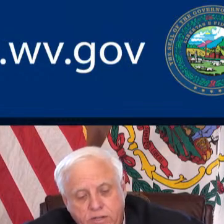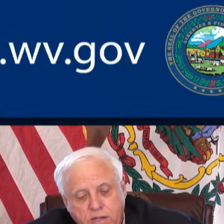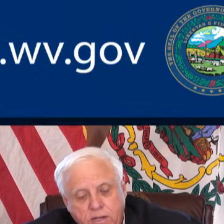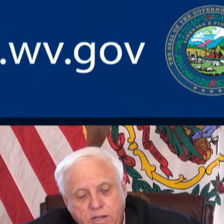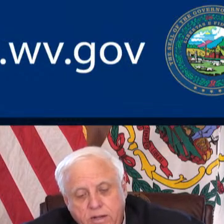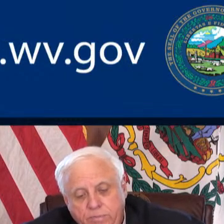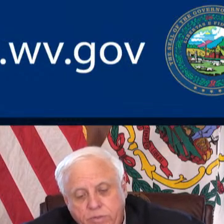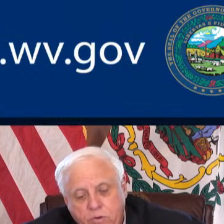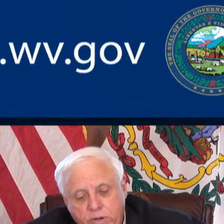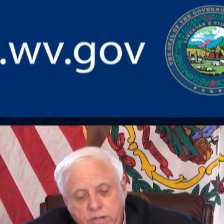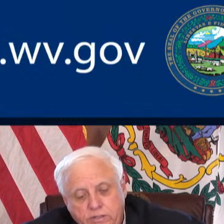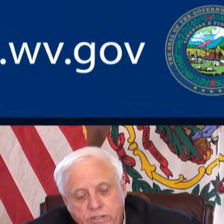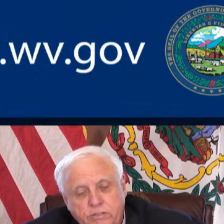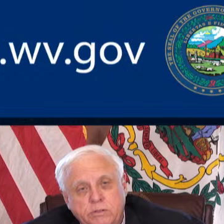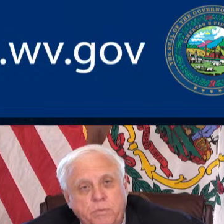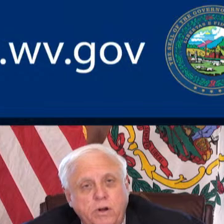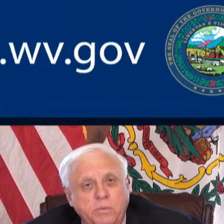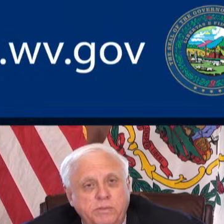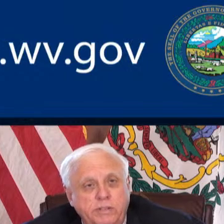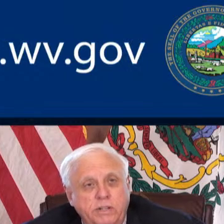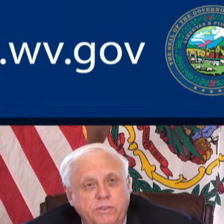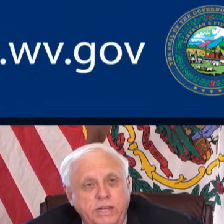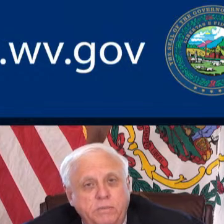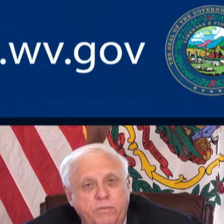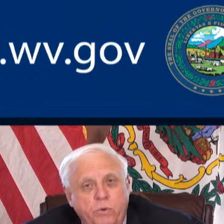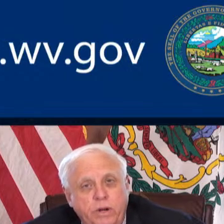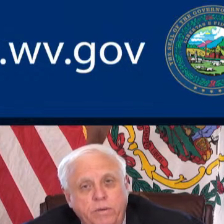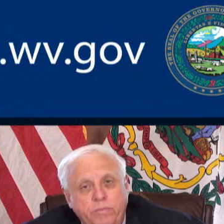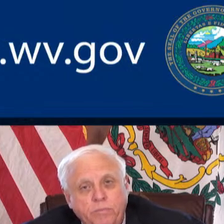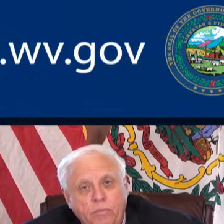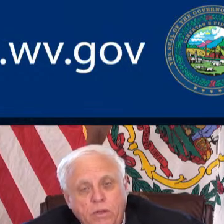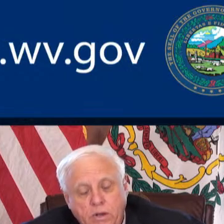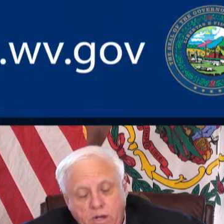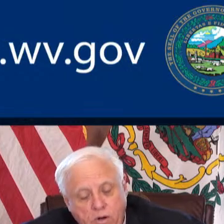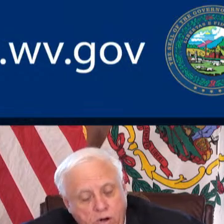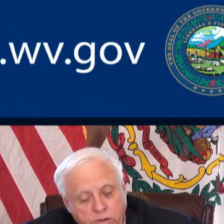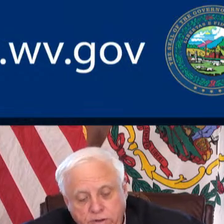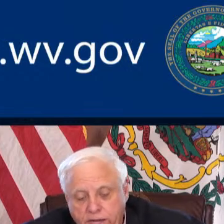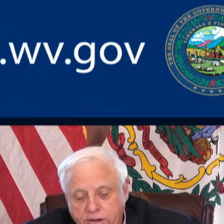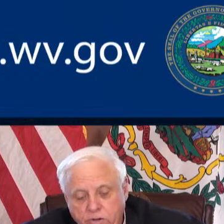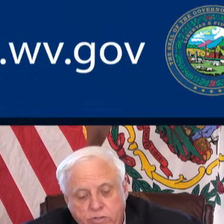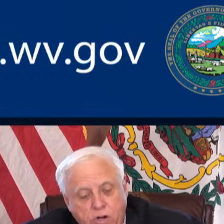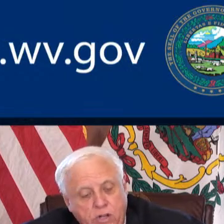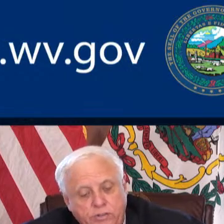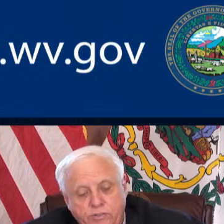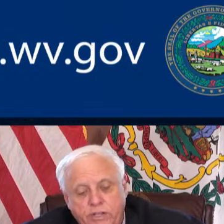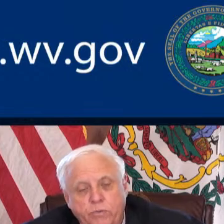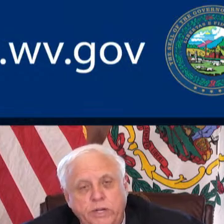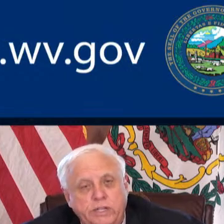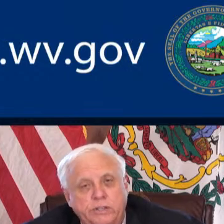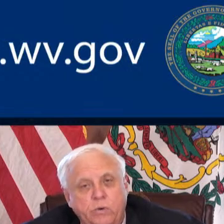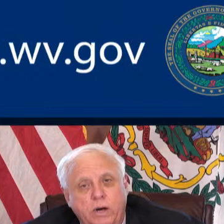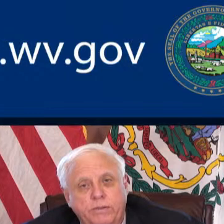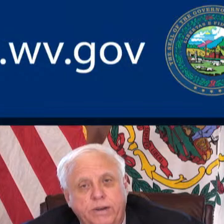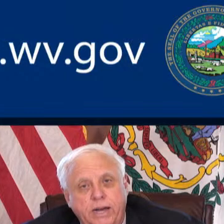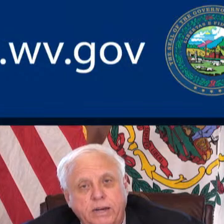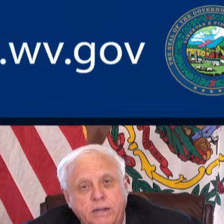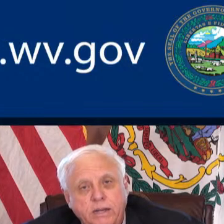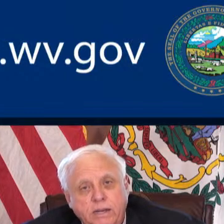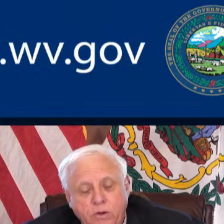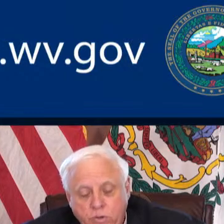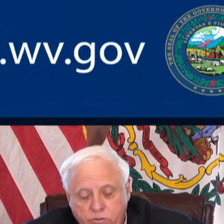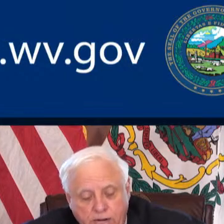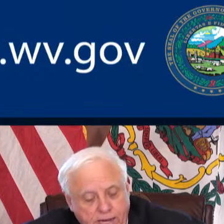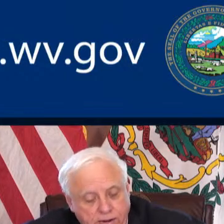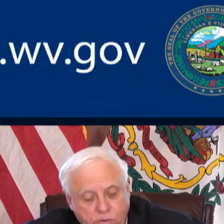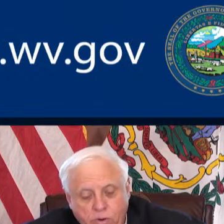corrections. The rental assistance program is still available for you. You know, all you got to do is call us and see if we can get you qualified,